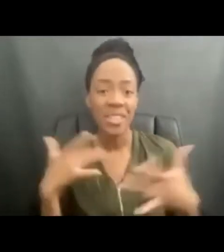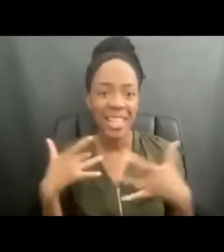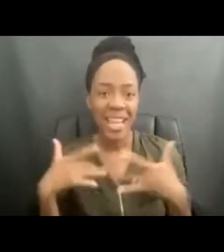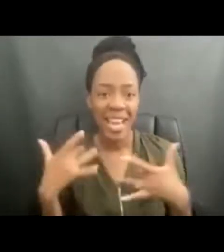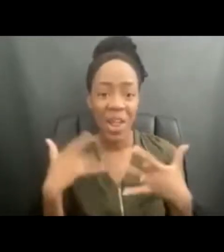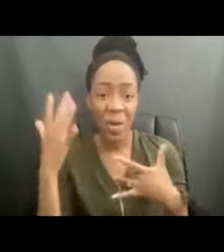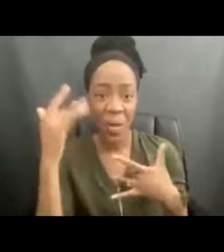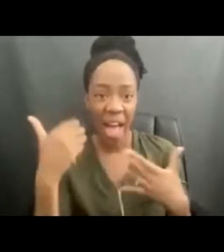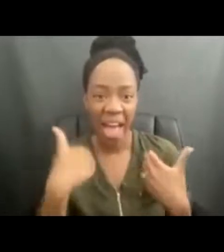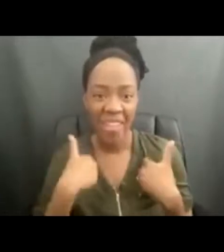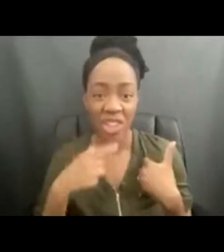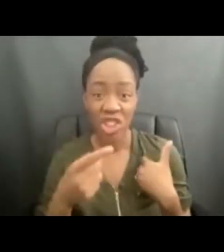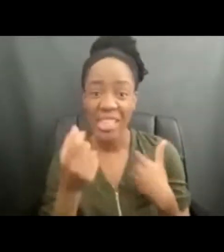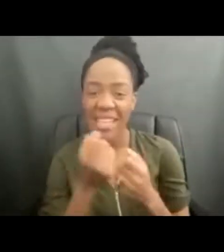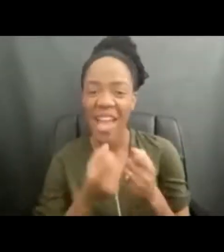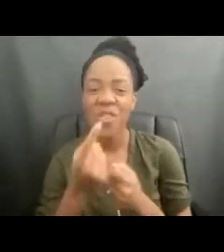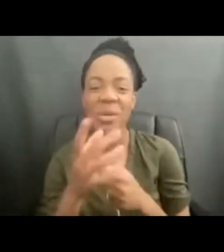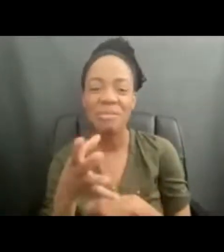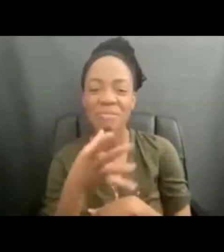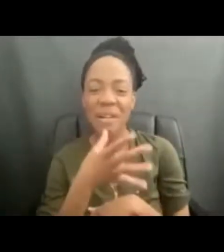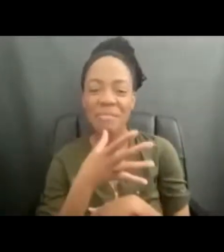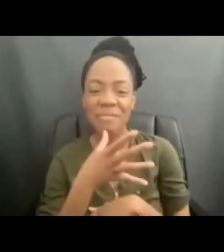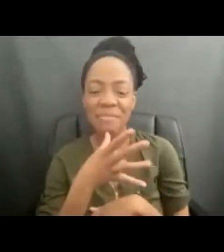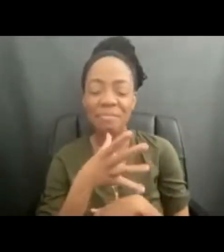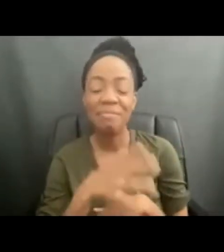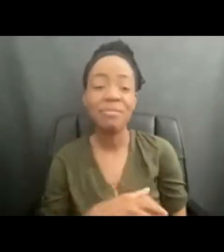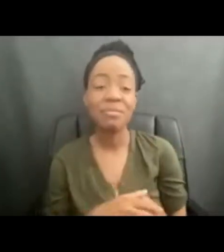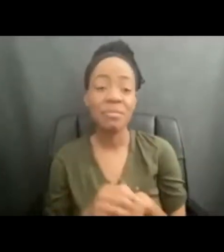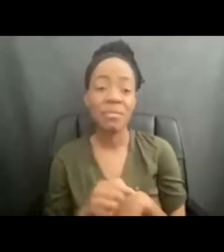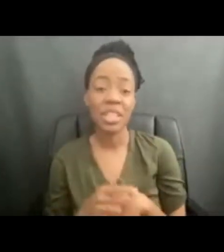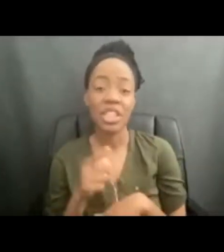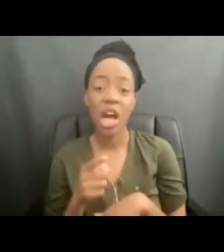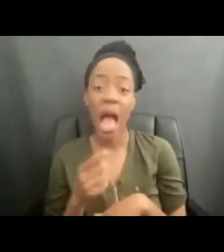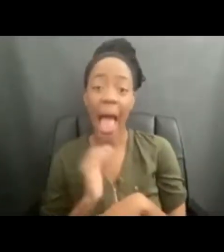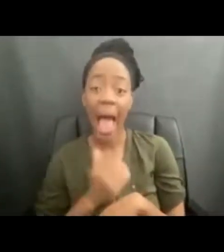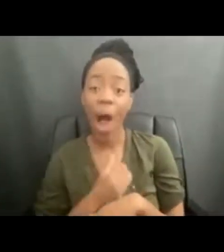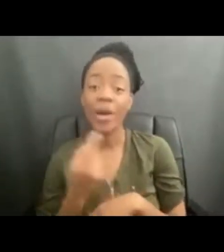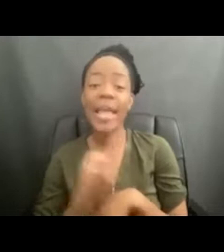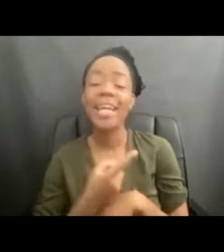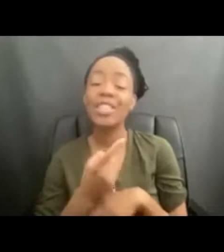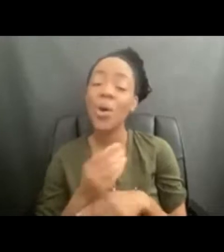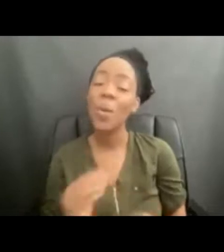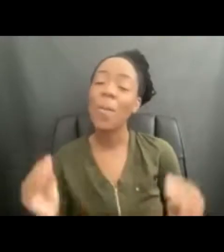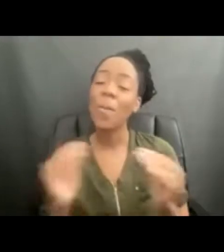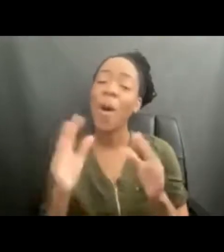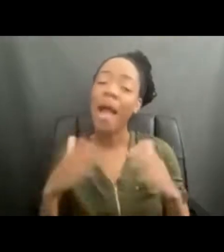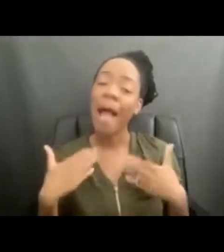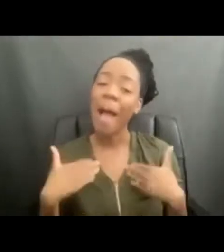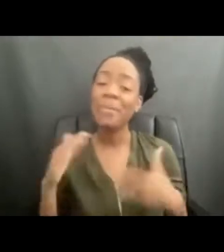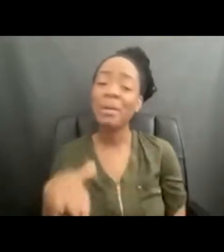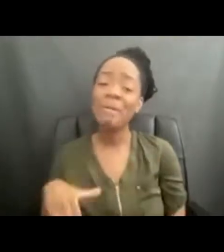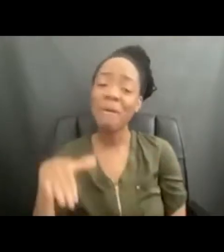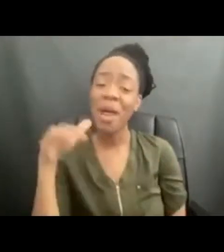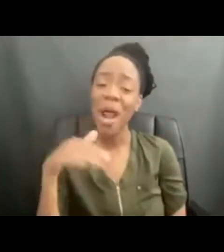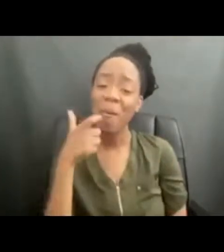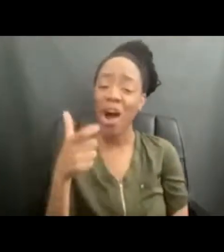she is everyone's mom. She made our days much happier growing up watching